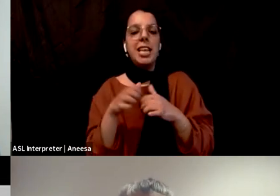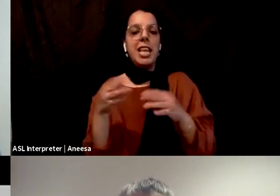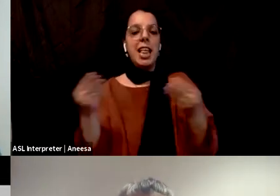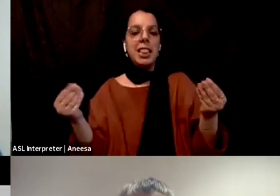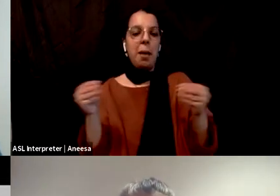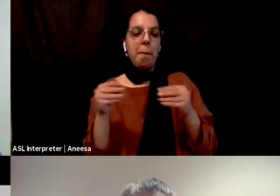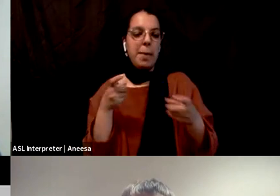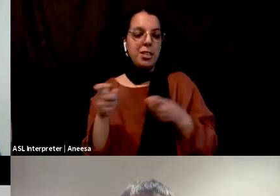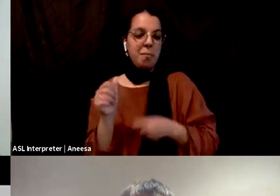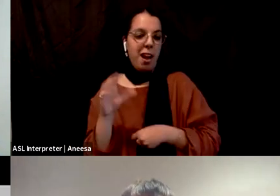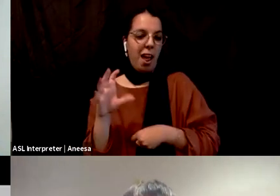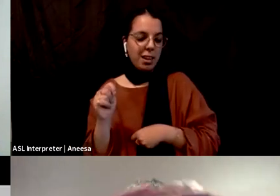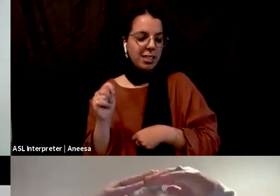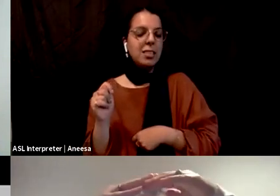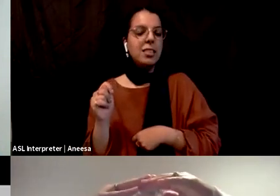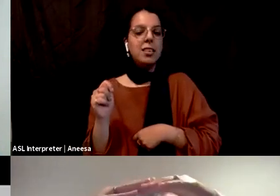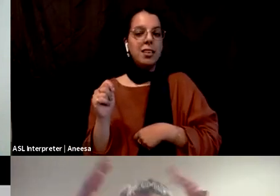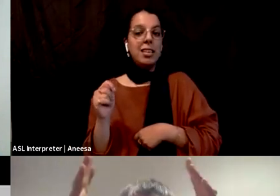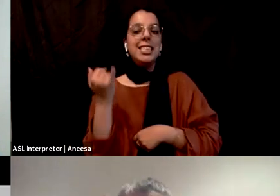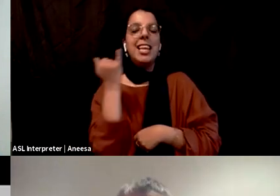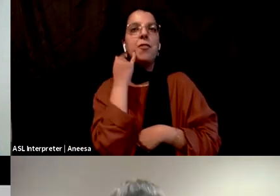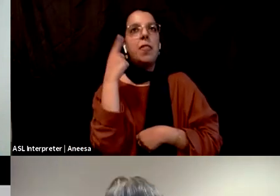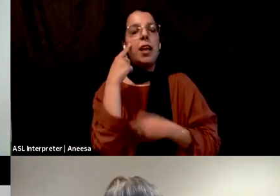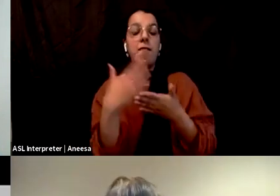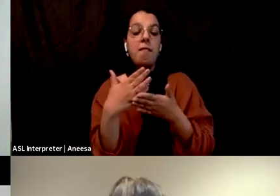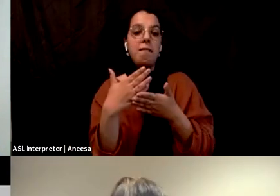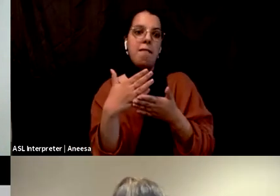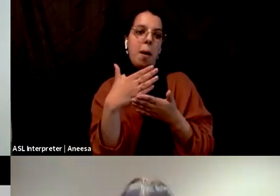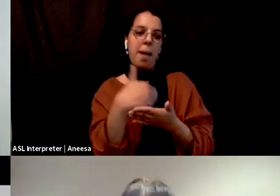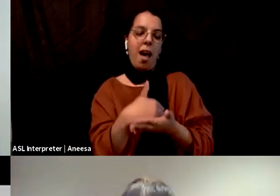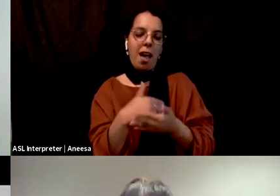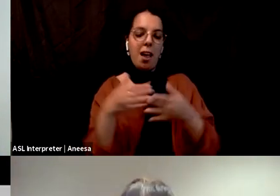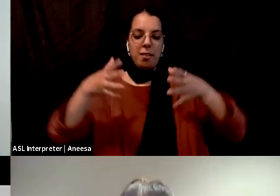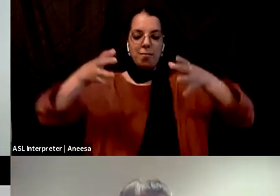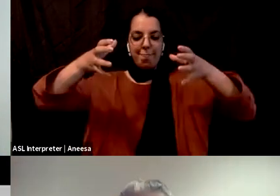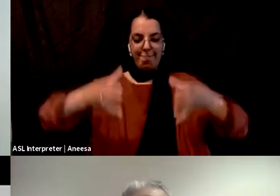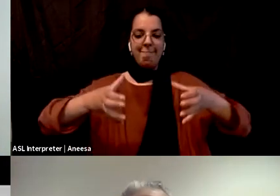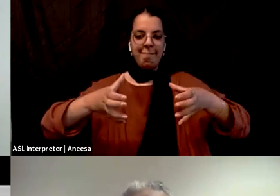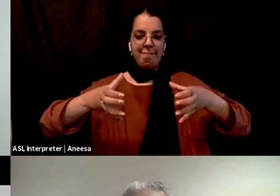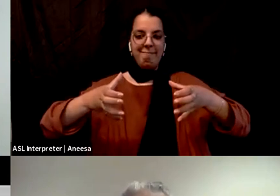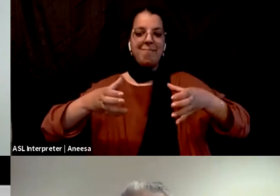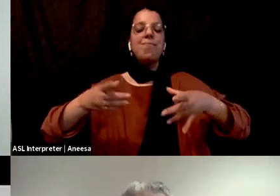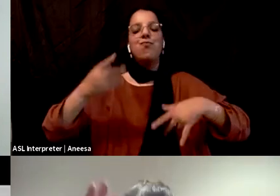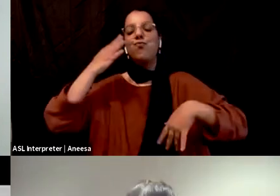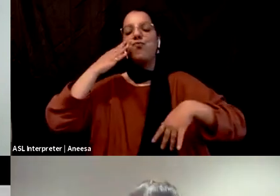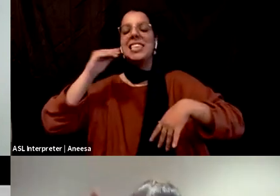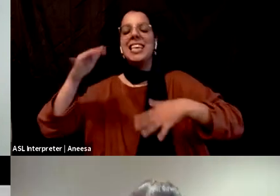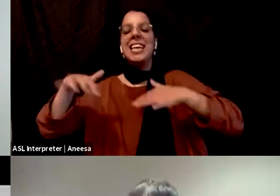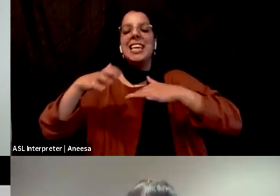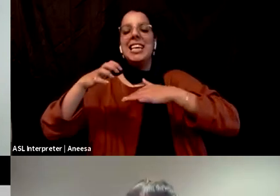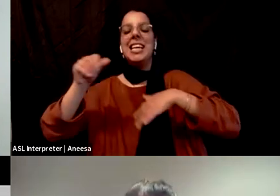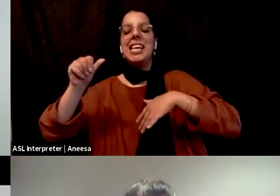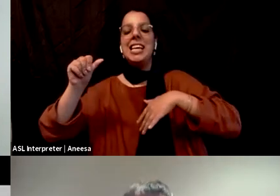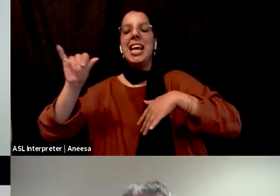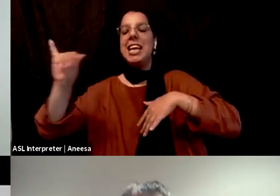you think of, you know, a pie, let's say, there's that, if you think of the Indian Act like a pie, it has a bunch of